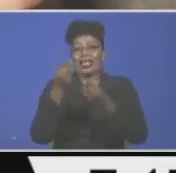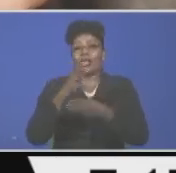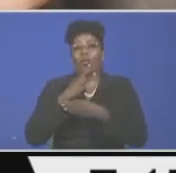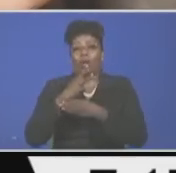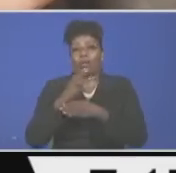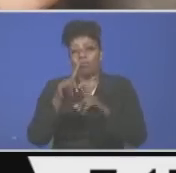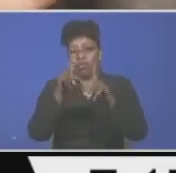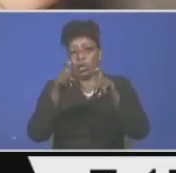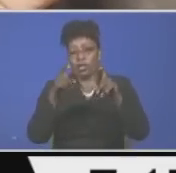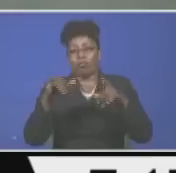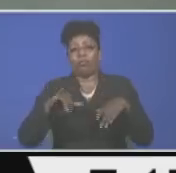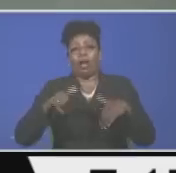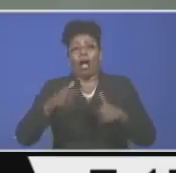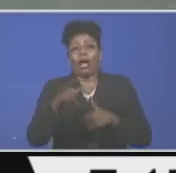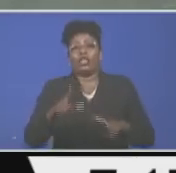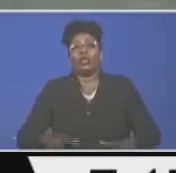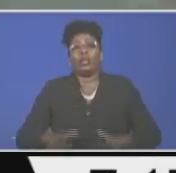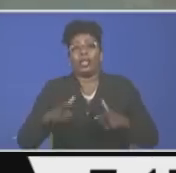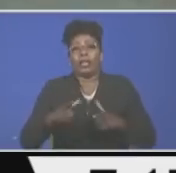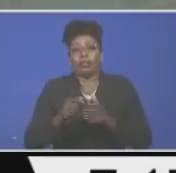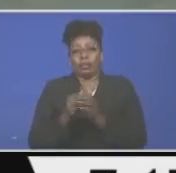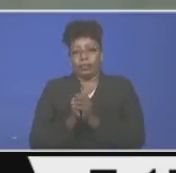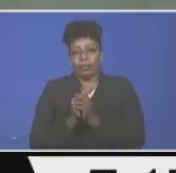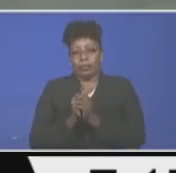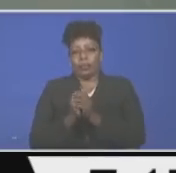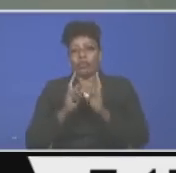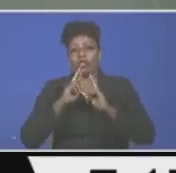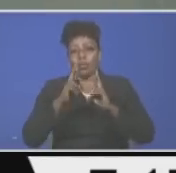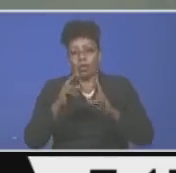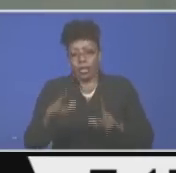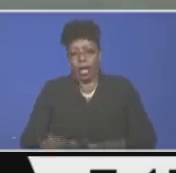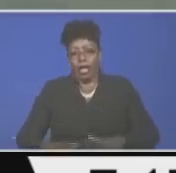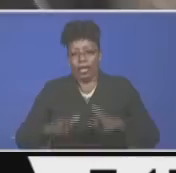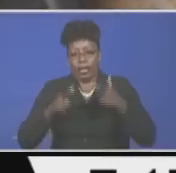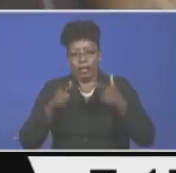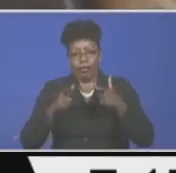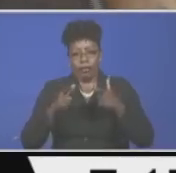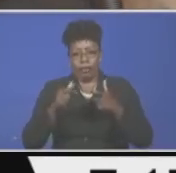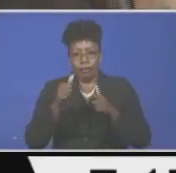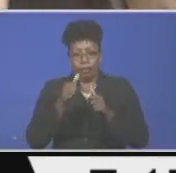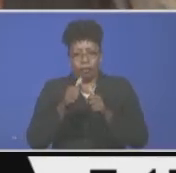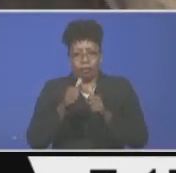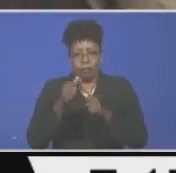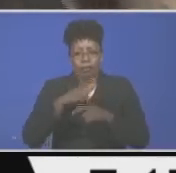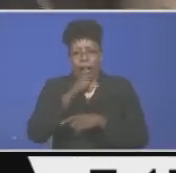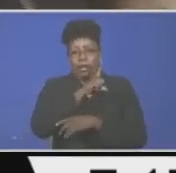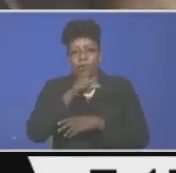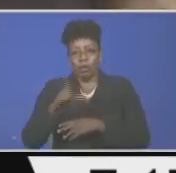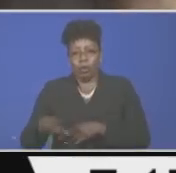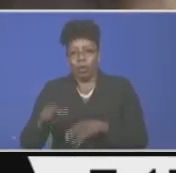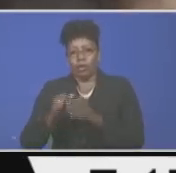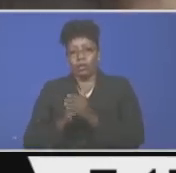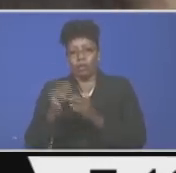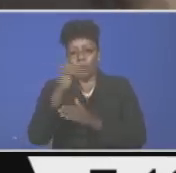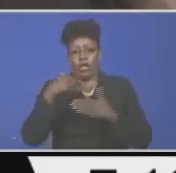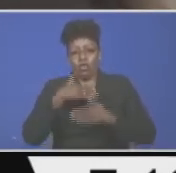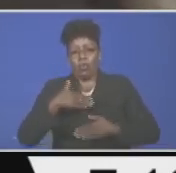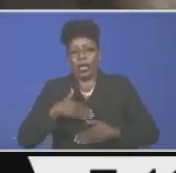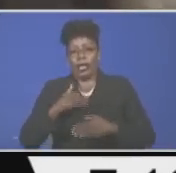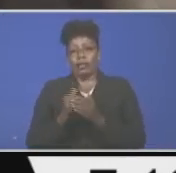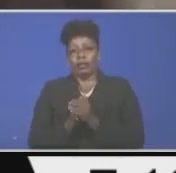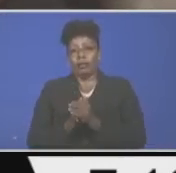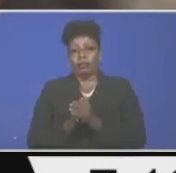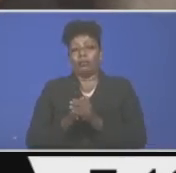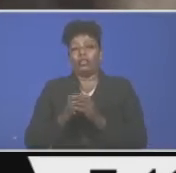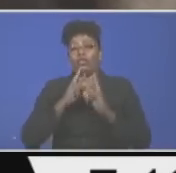live? How do I live by life with God. Huh? And where do you bathe and urinate and stuff? Where I bathe? I bathe it